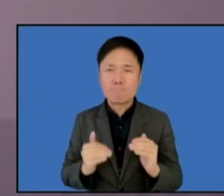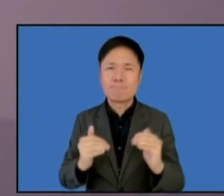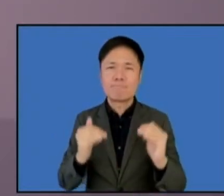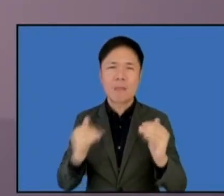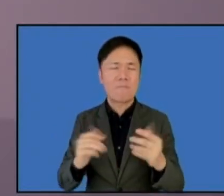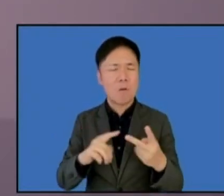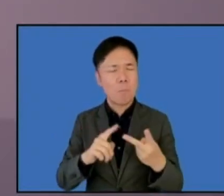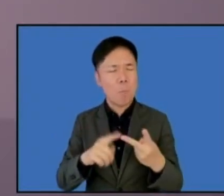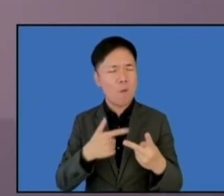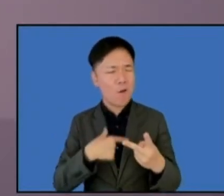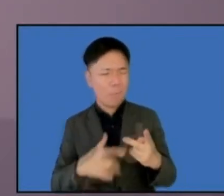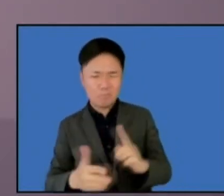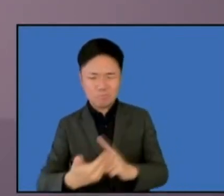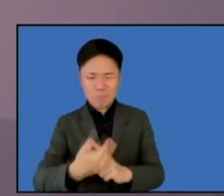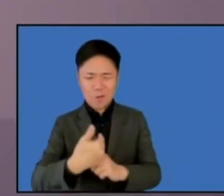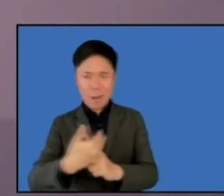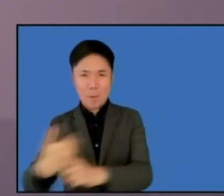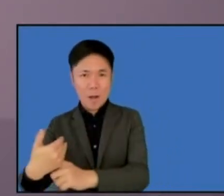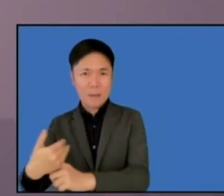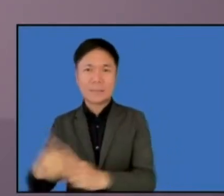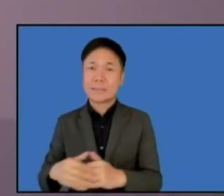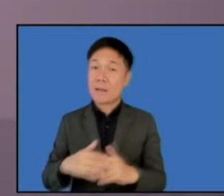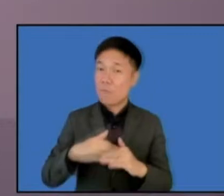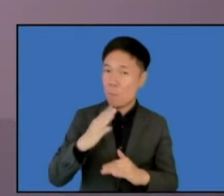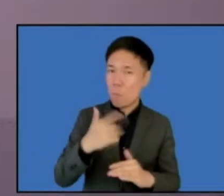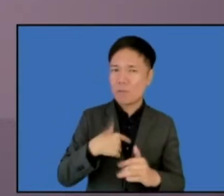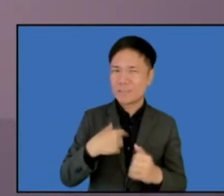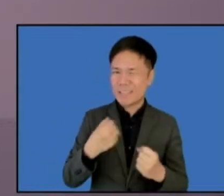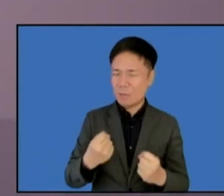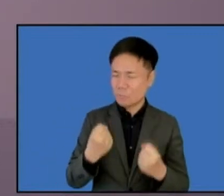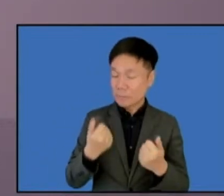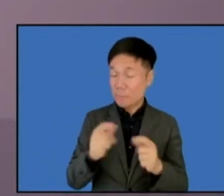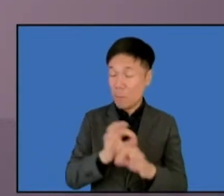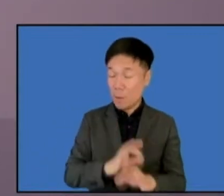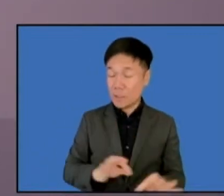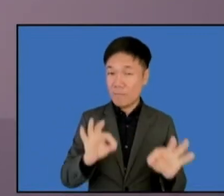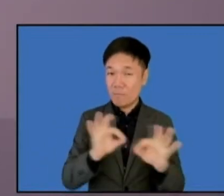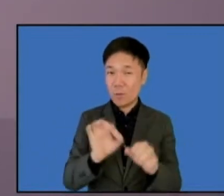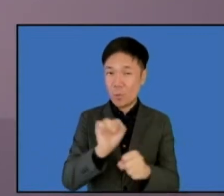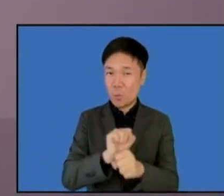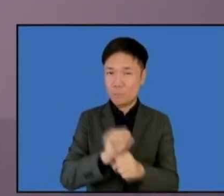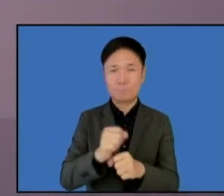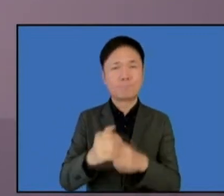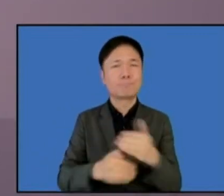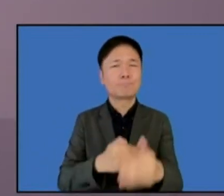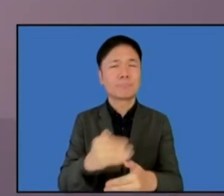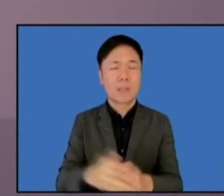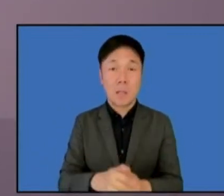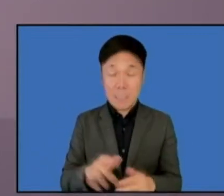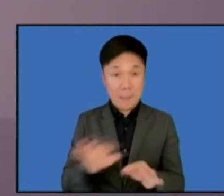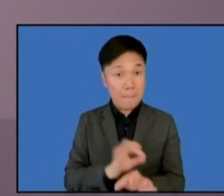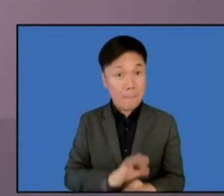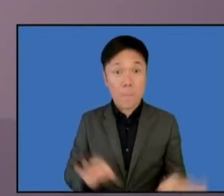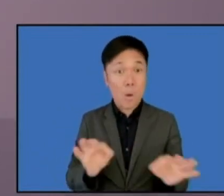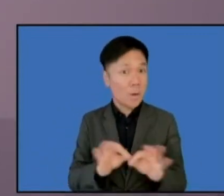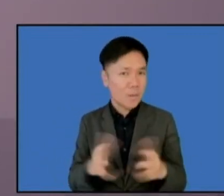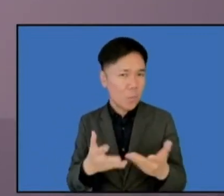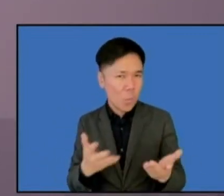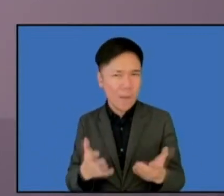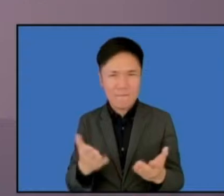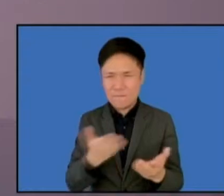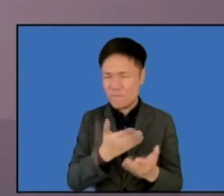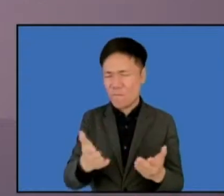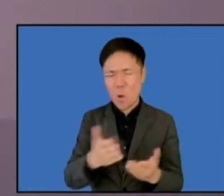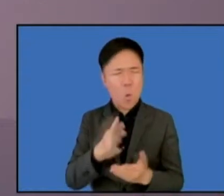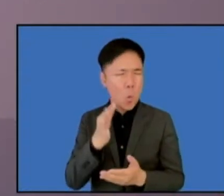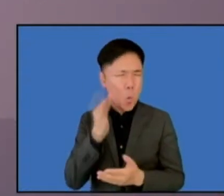women migrants, strong monitoring and evaluation mechanisms are necessary. It's important to acknowledge migrants, particularly women migrants,